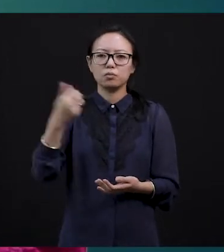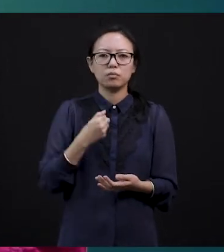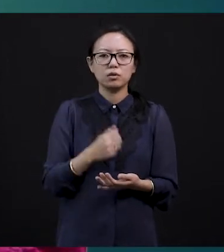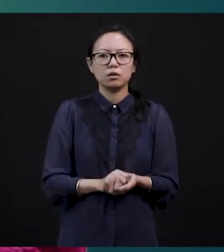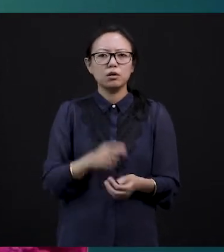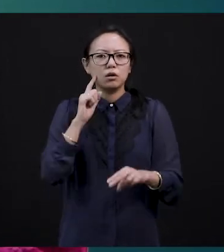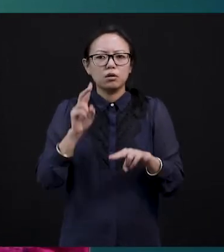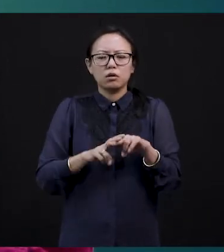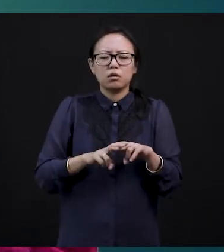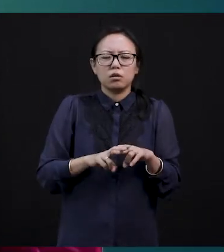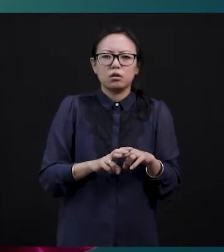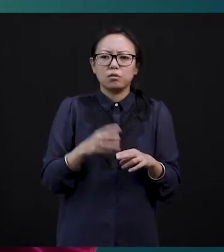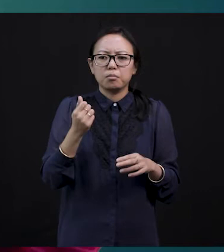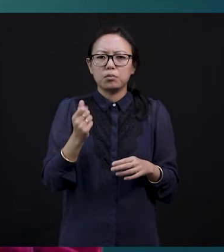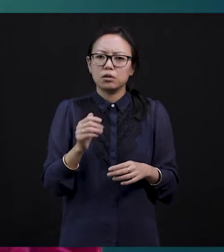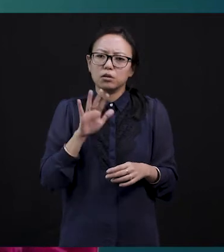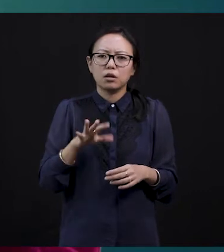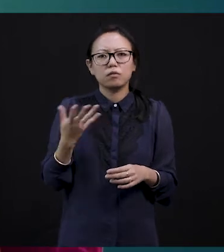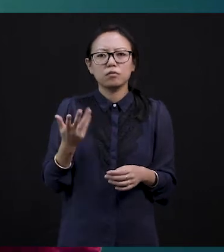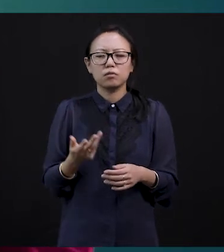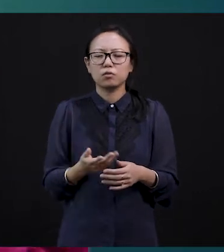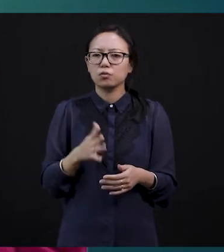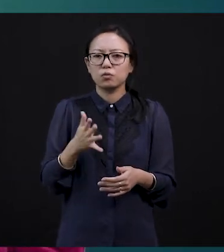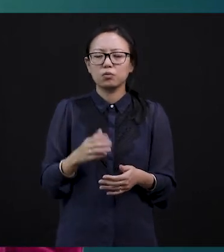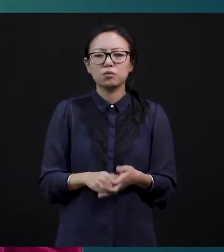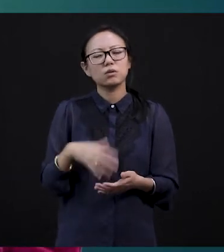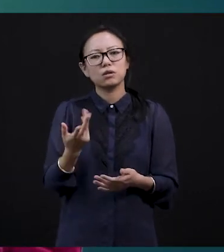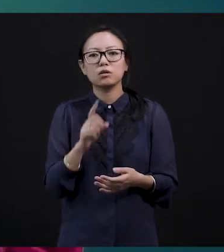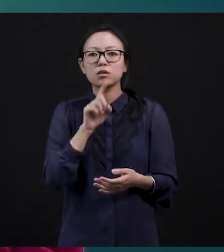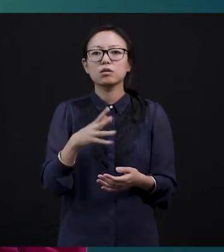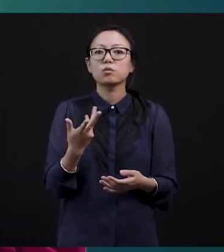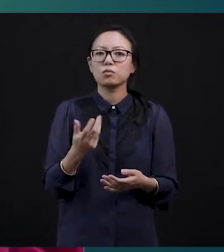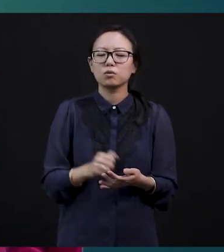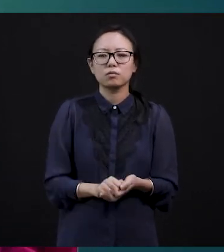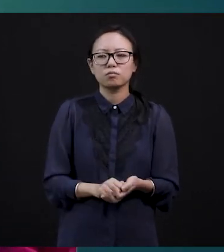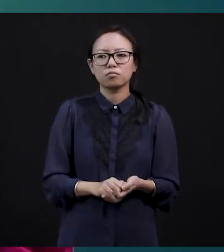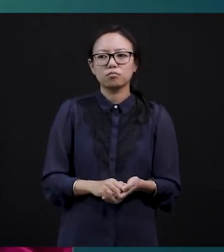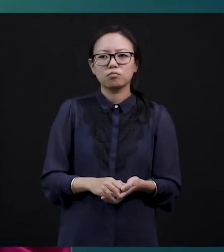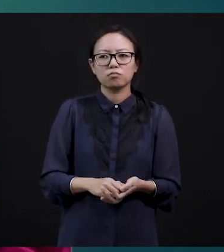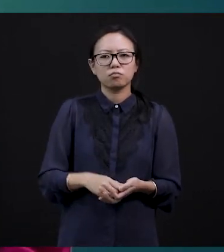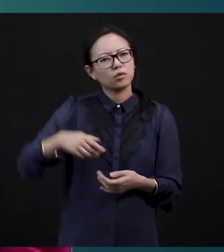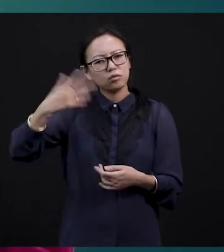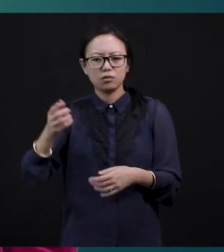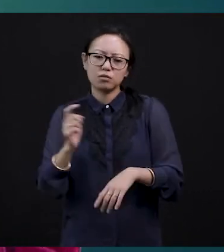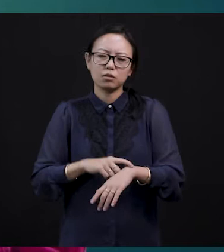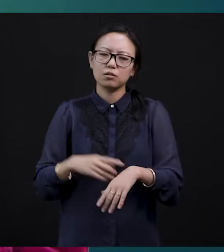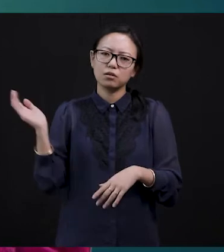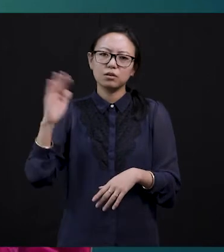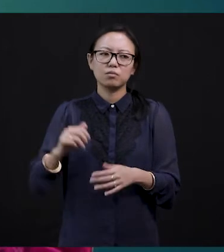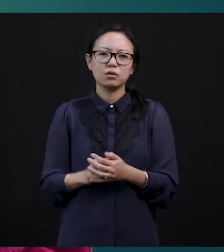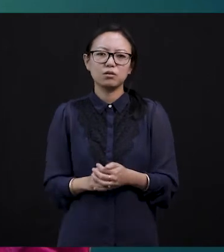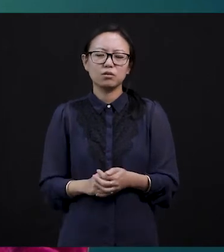you say that, okay, maybe I'll come back again, maybe when I have some more money, and that is the time I'm going to come and buy the